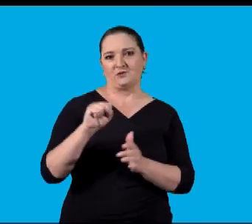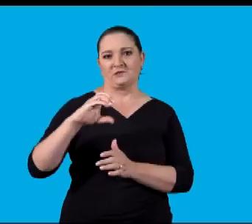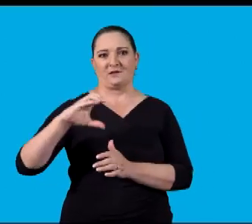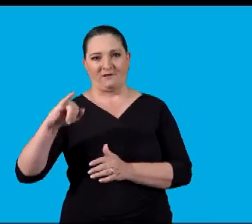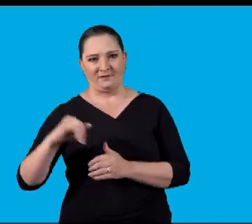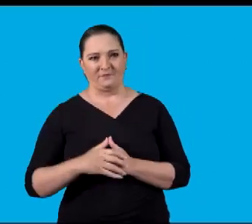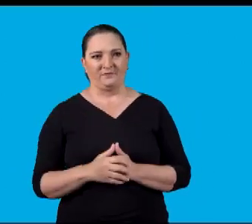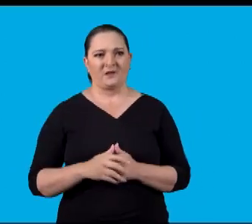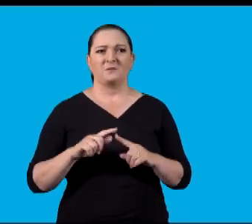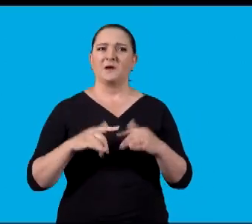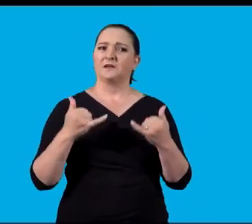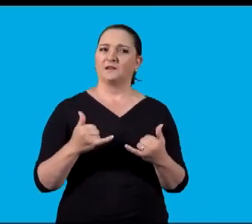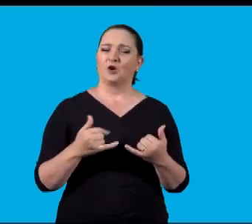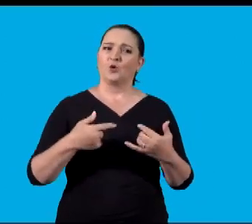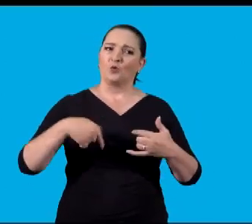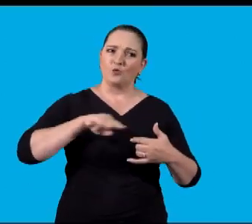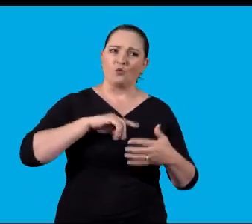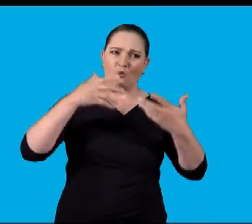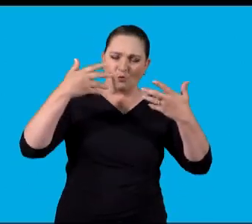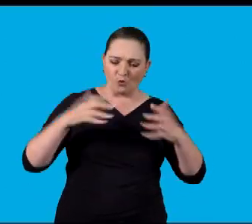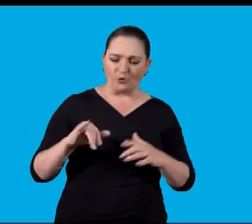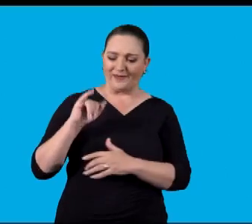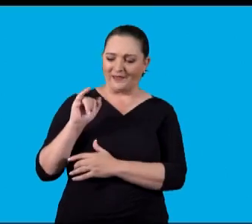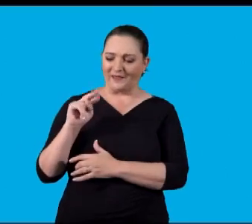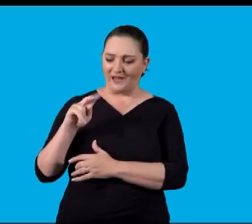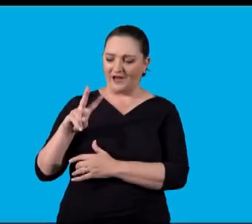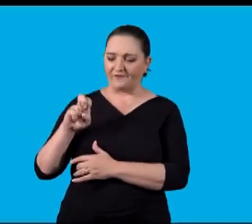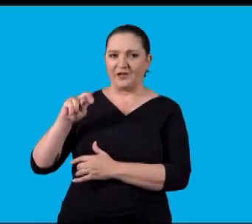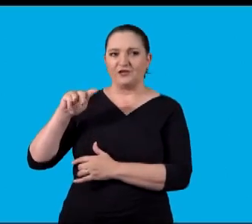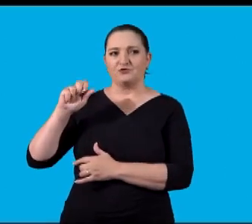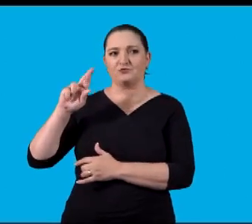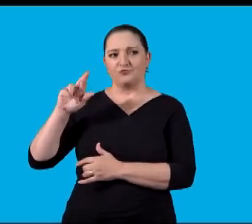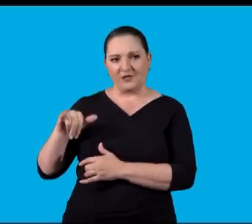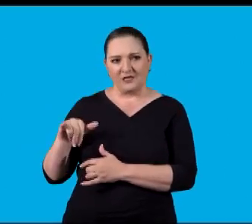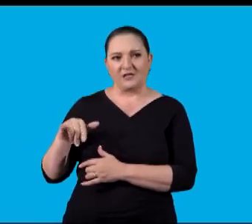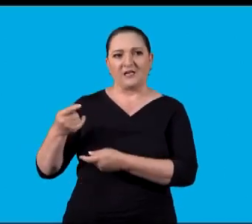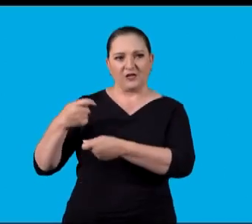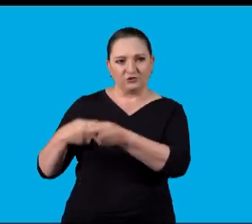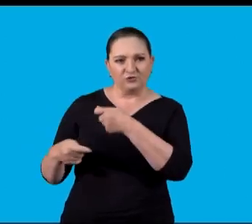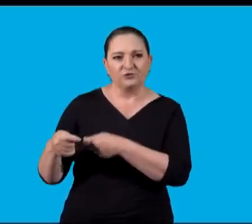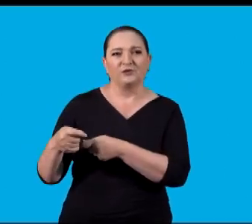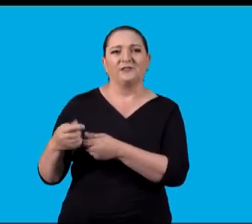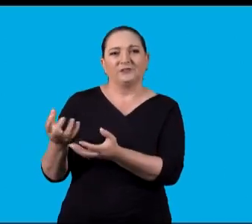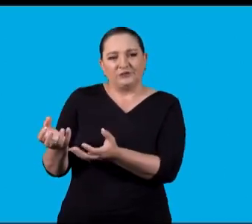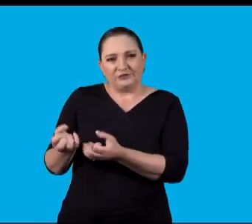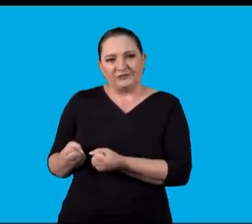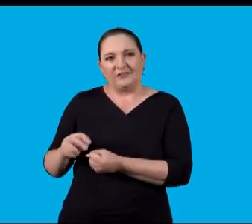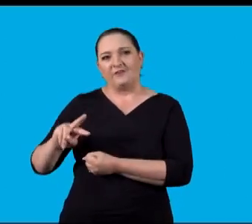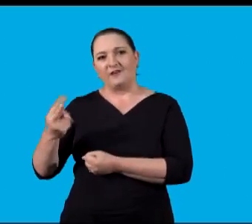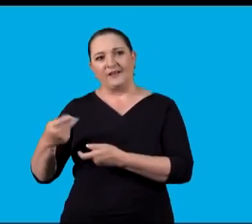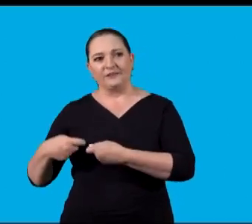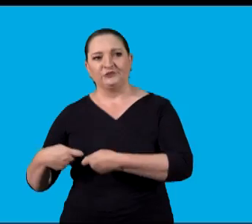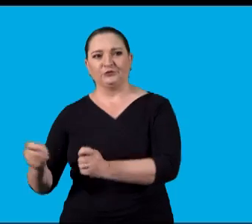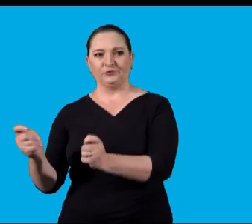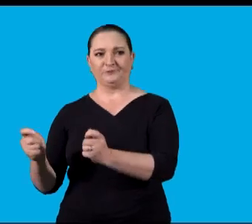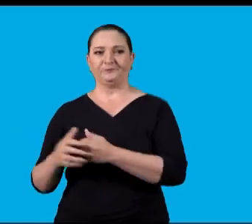And we have prepared the statement of financial position where we have recorded inventory, trade and other receivables, as well trade and other